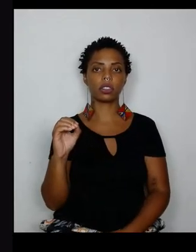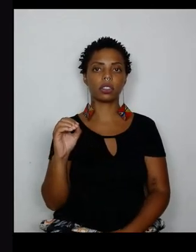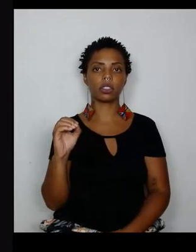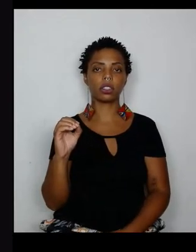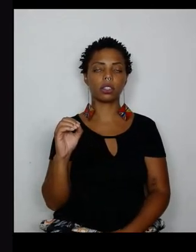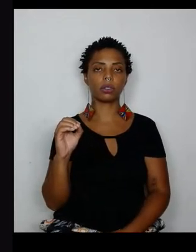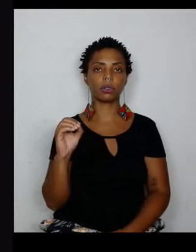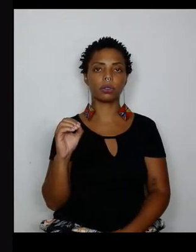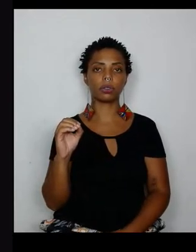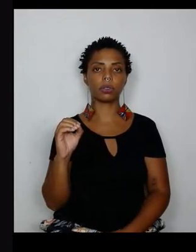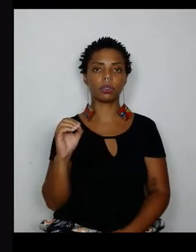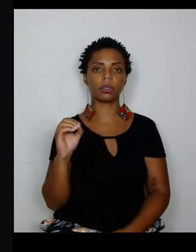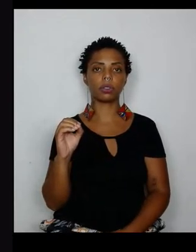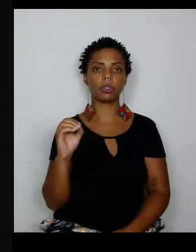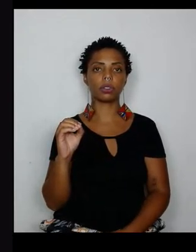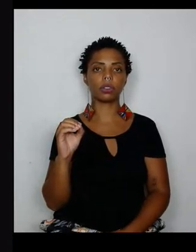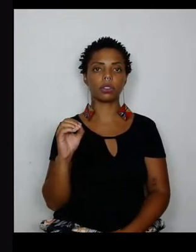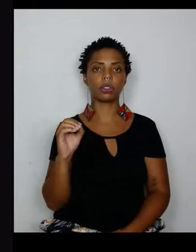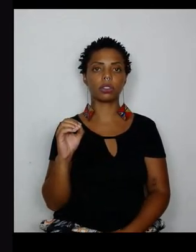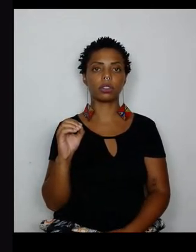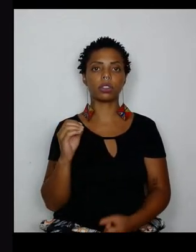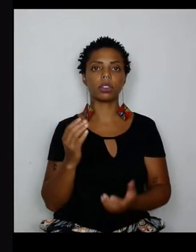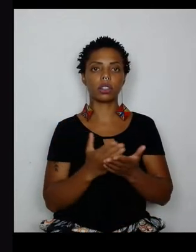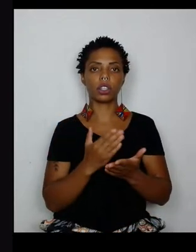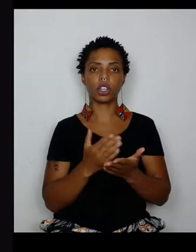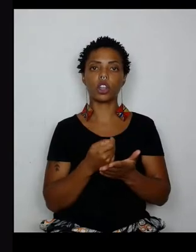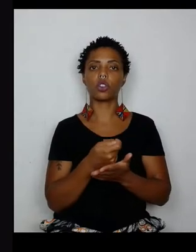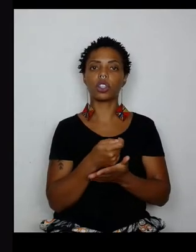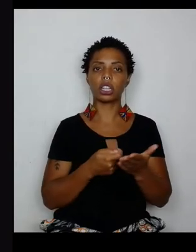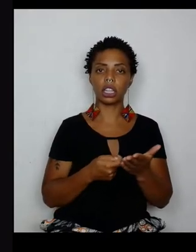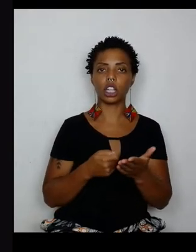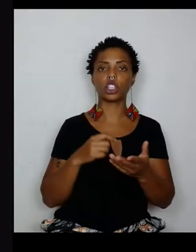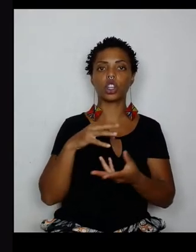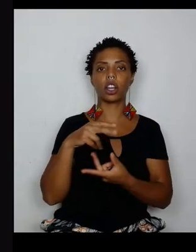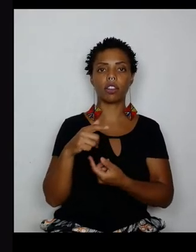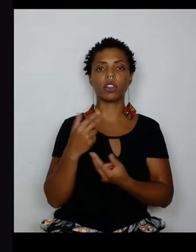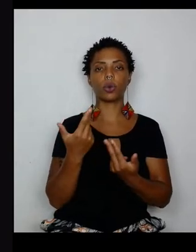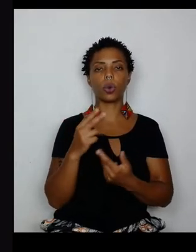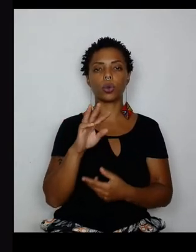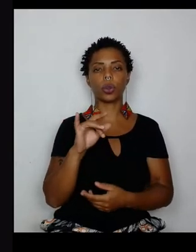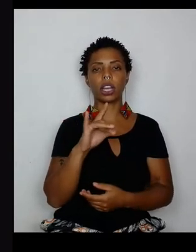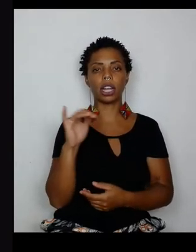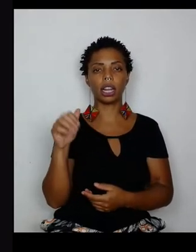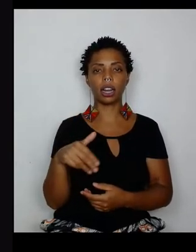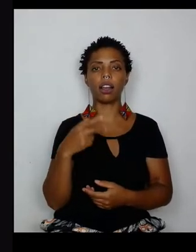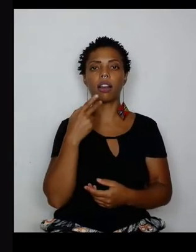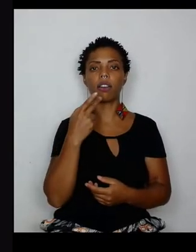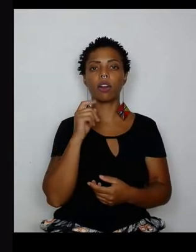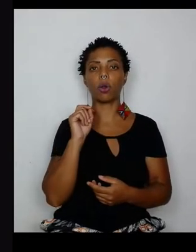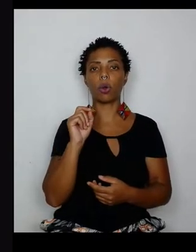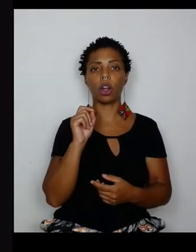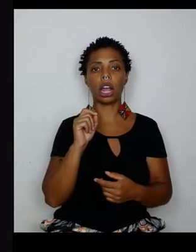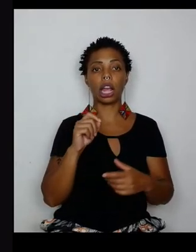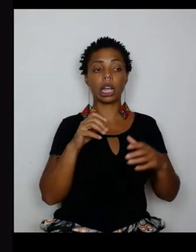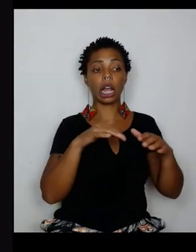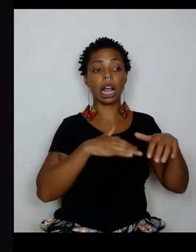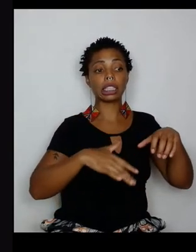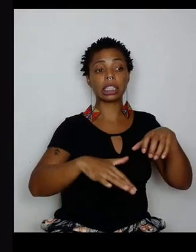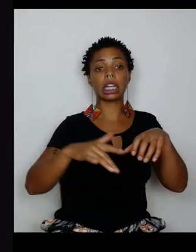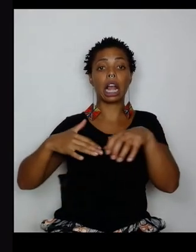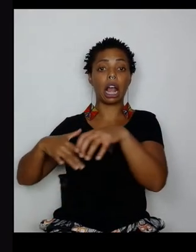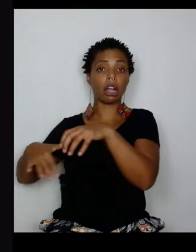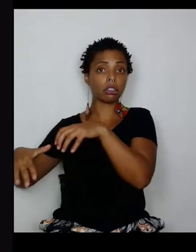distinguish pacific islands in these terms quote the melanesians are savages almost